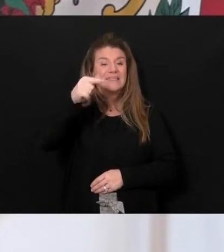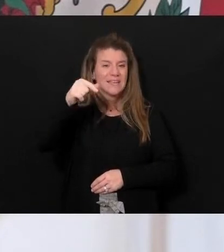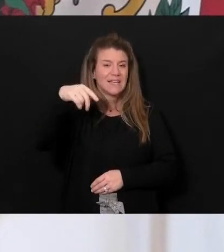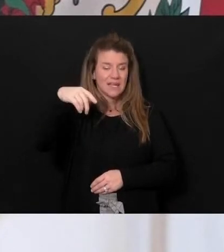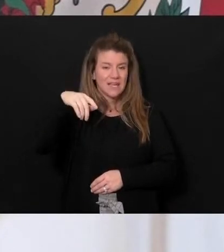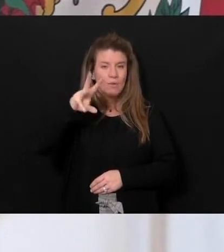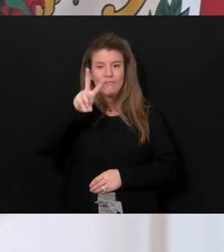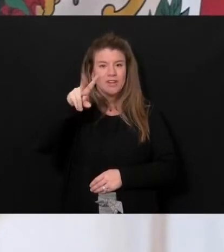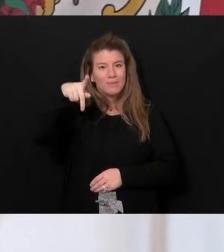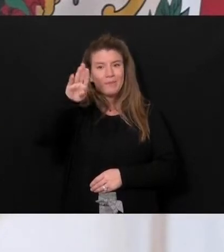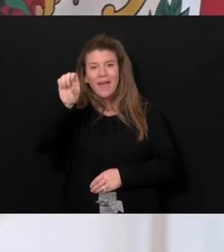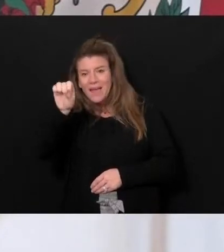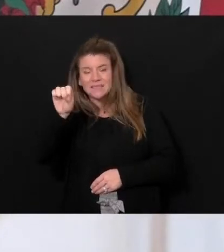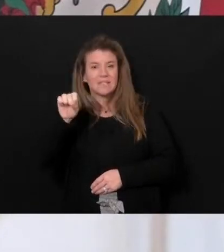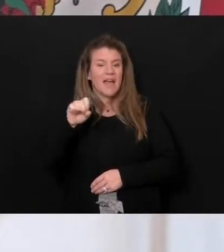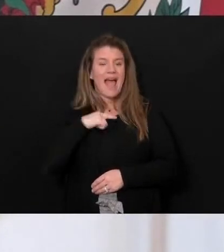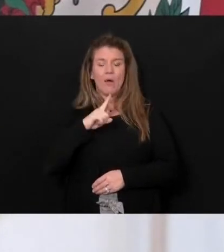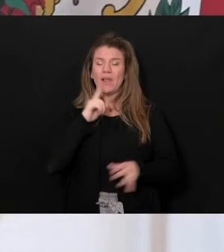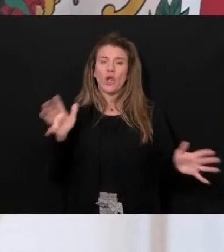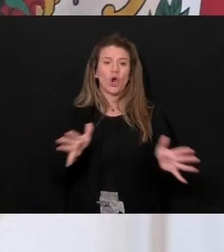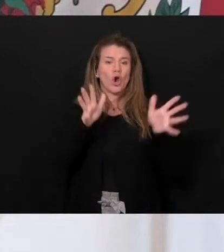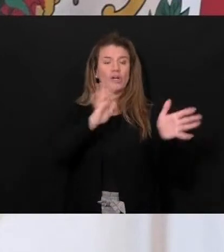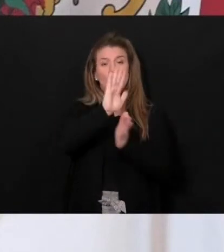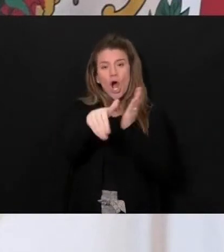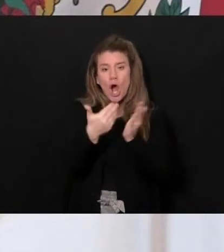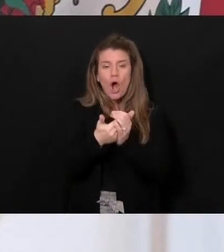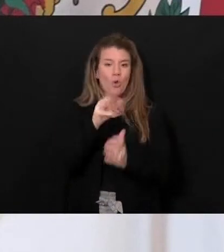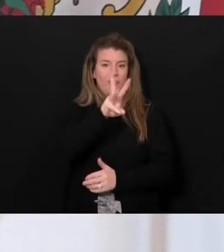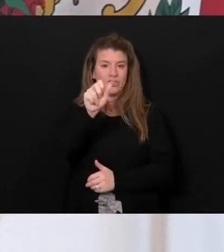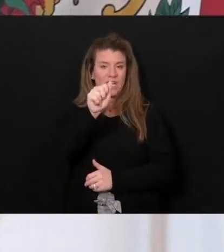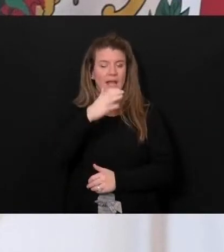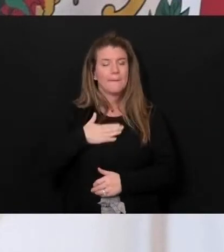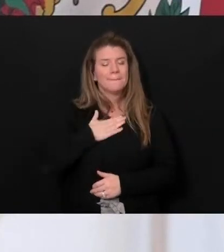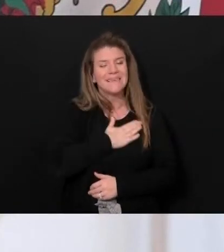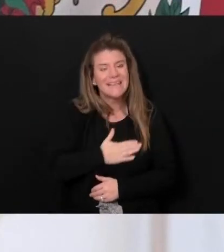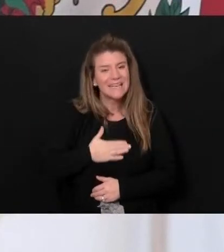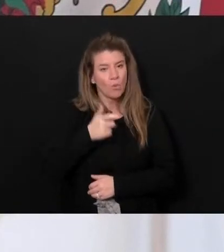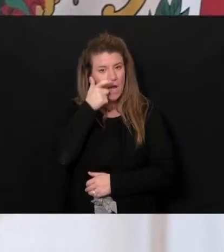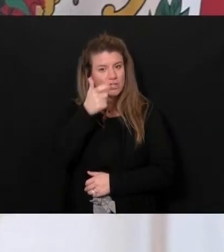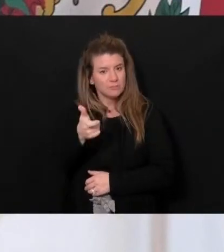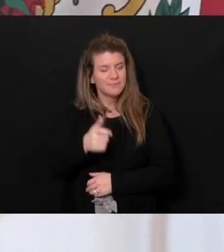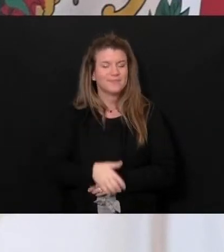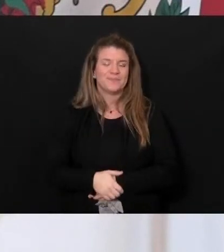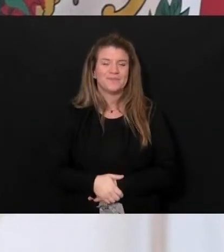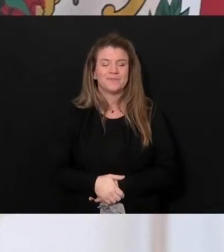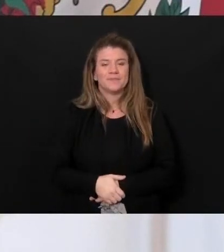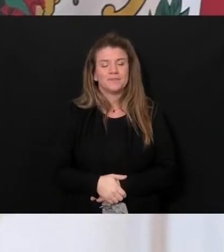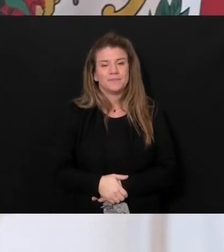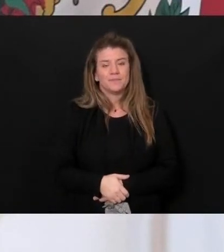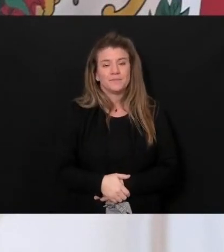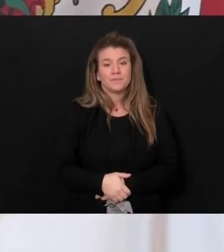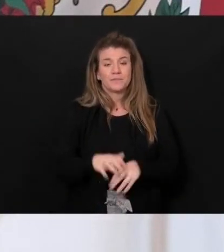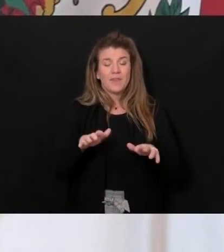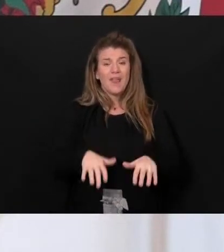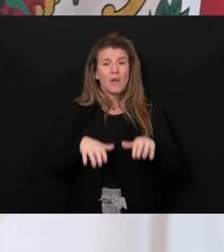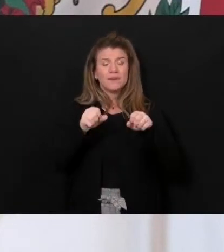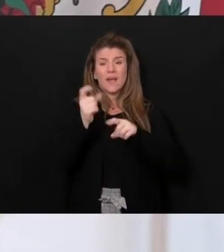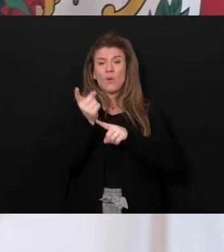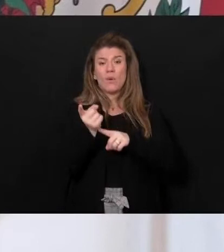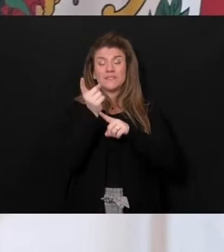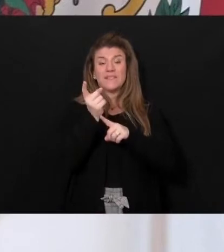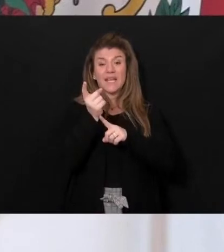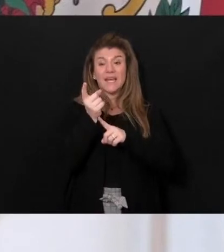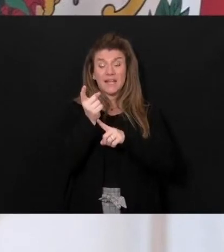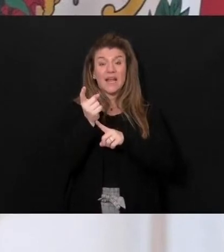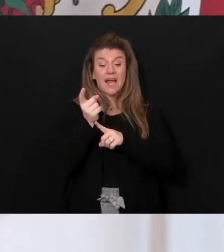and I encourage all West Virginians to tune in. Please tune in. I want to just take just a second. Like I told you